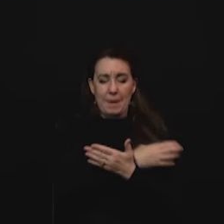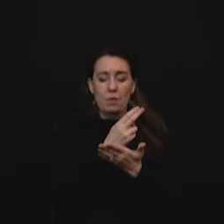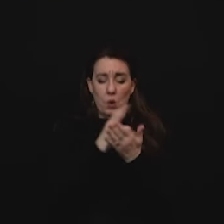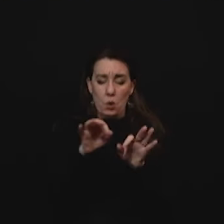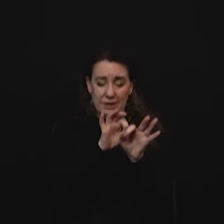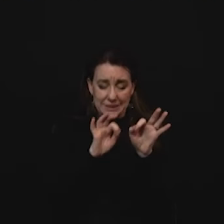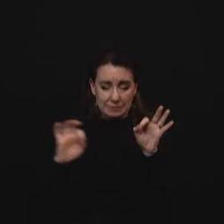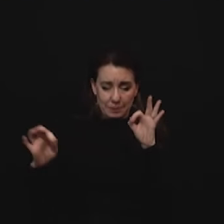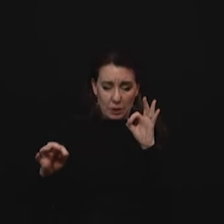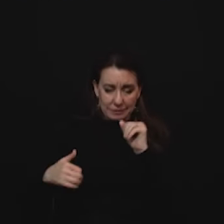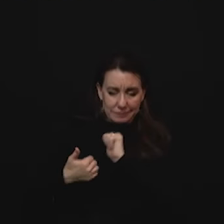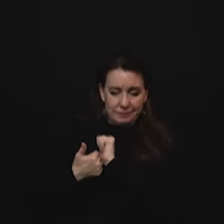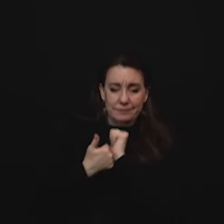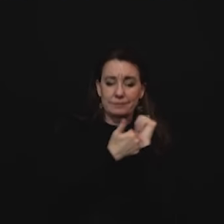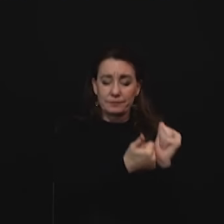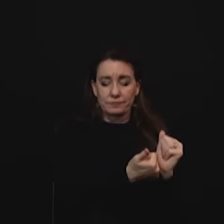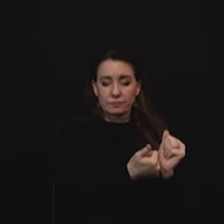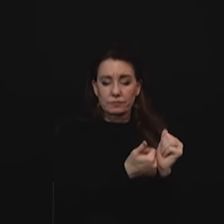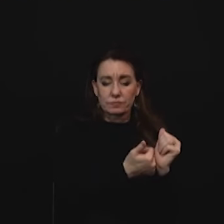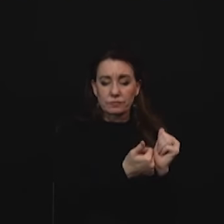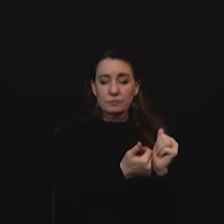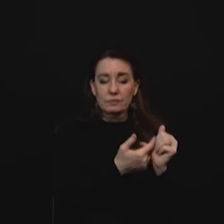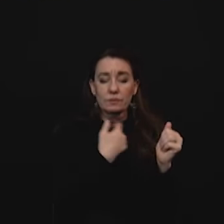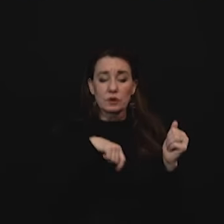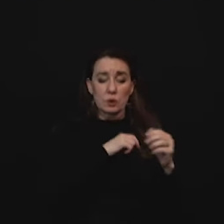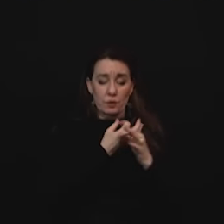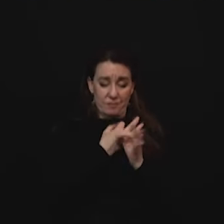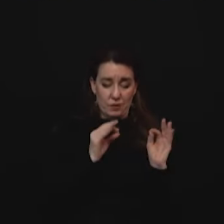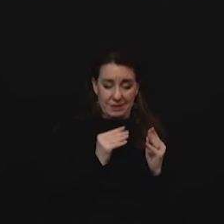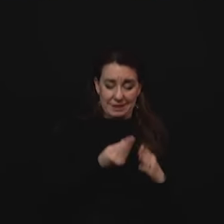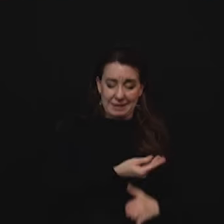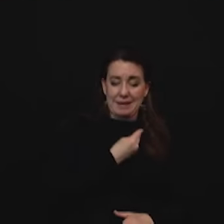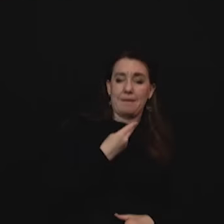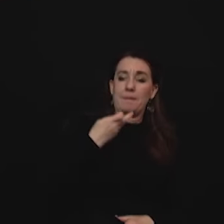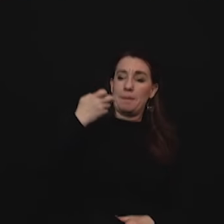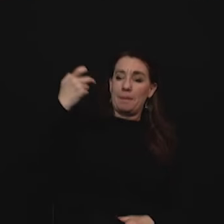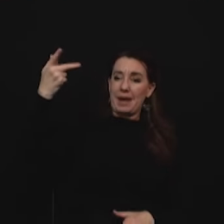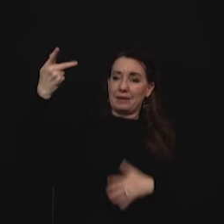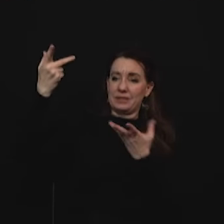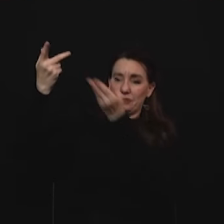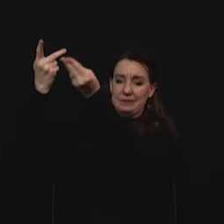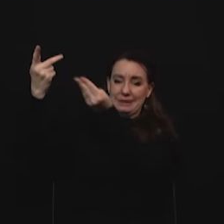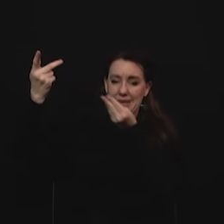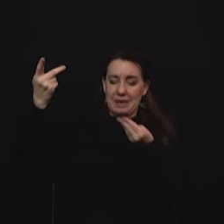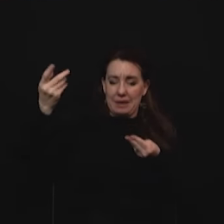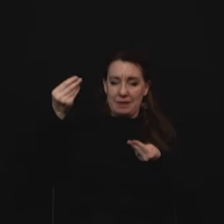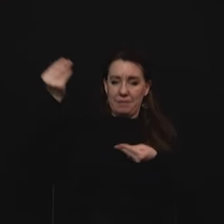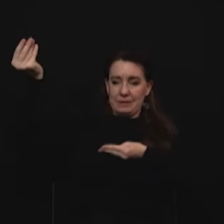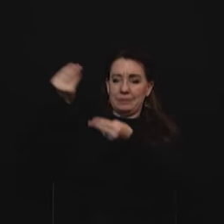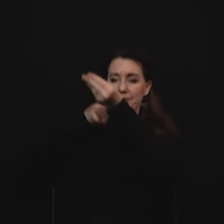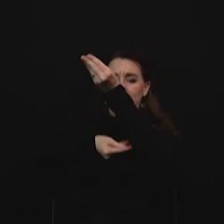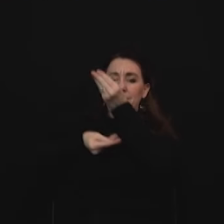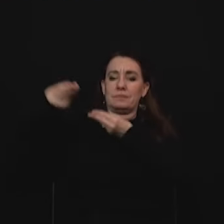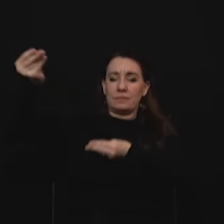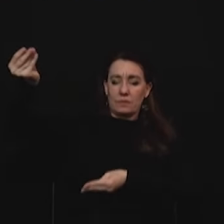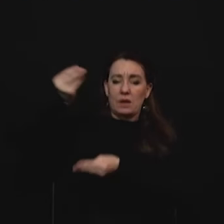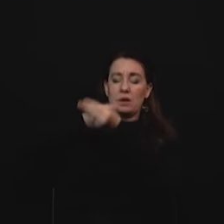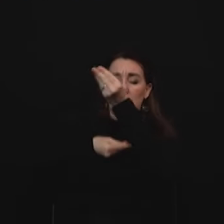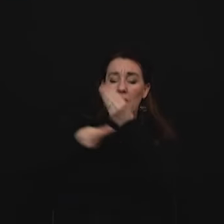in us. And so, Lord, we freely give back to you what you have given to us, that again, you may use it for your